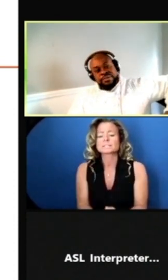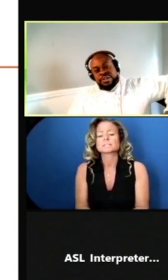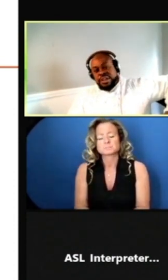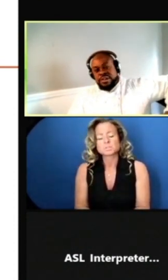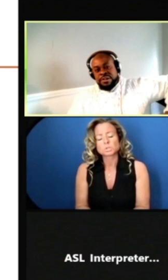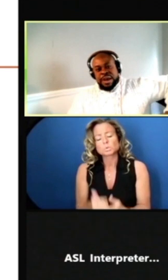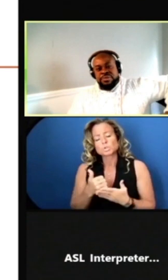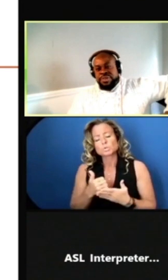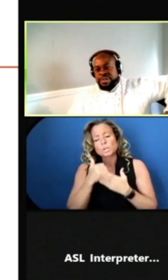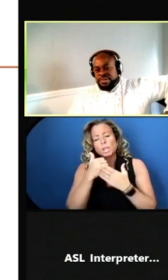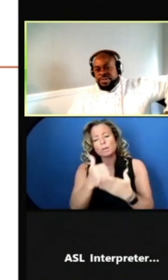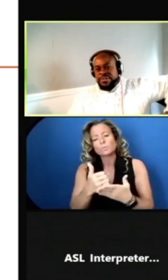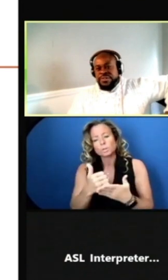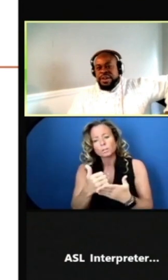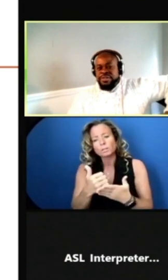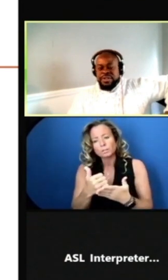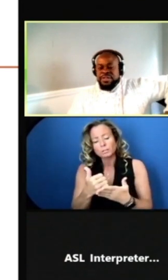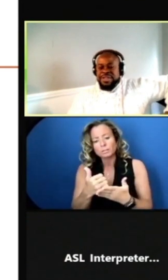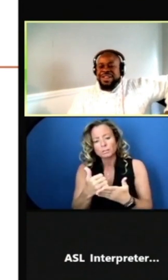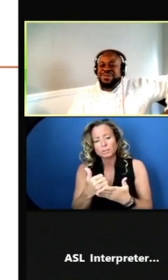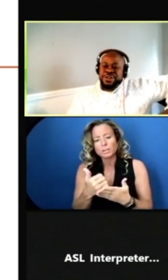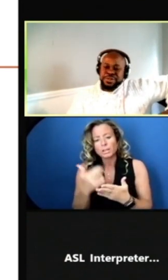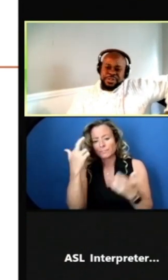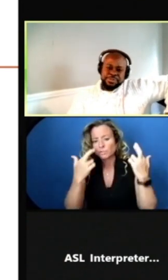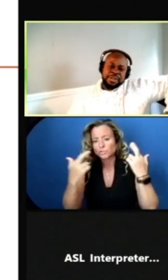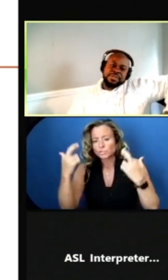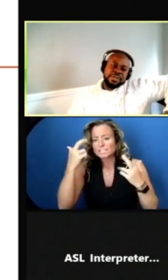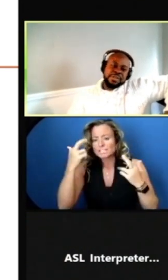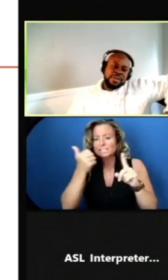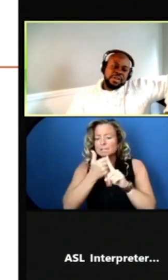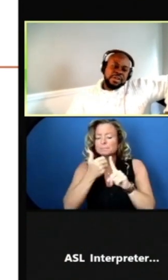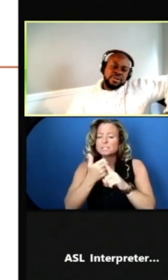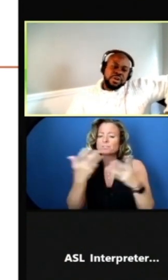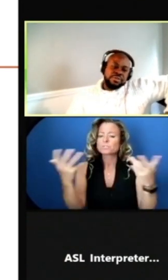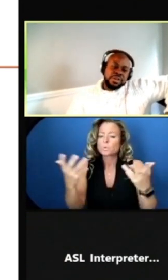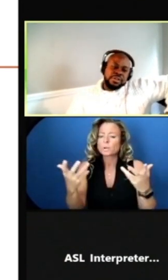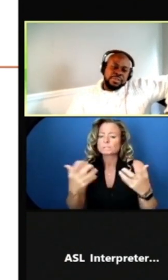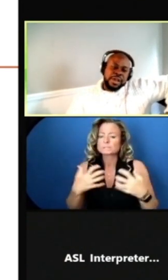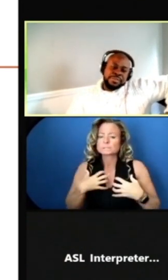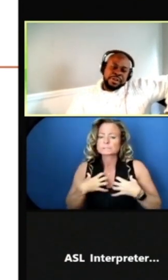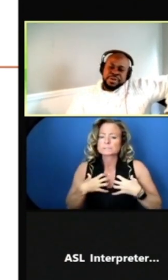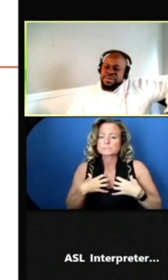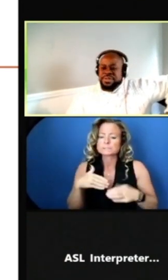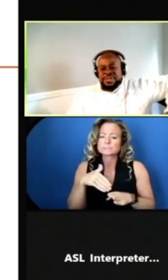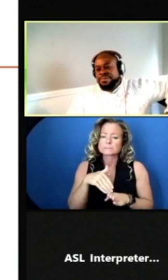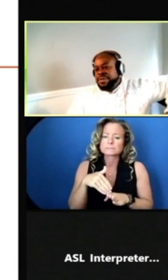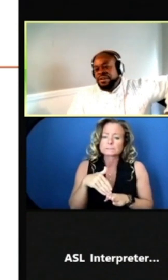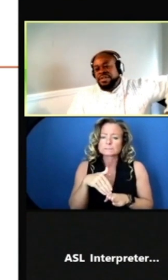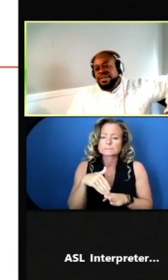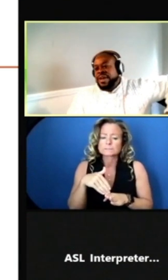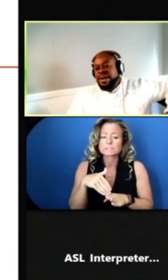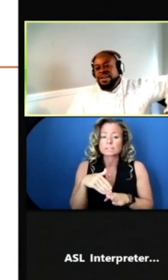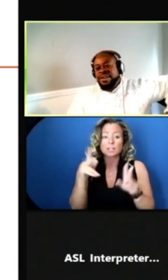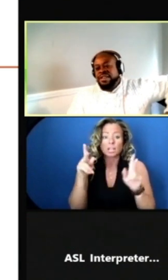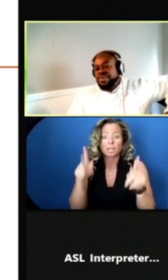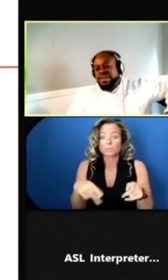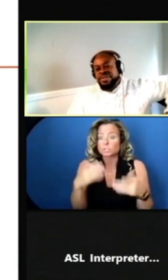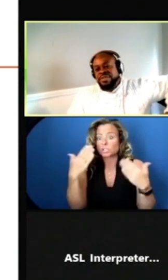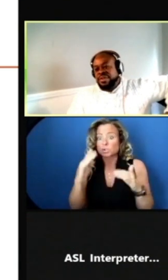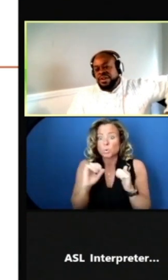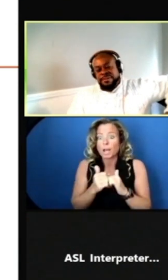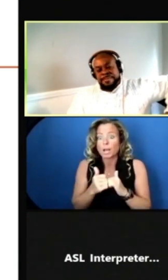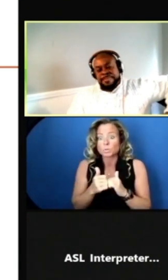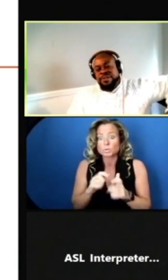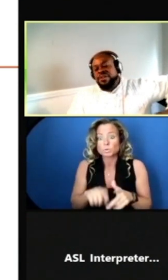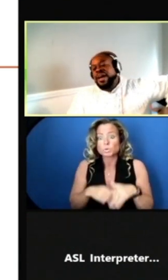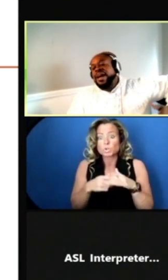useful here when thinking about reasons for hesitancy that are literacy based. So one reason might be a person simply doesn't know how to get the